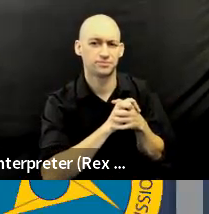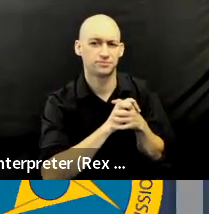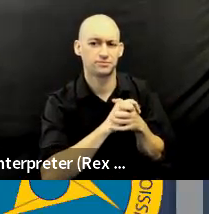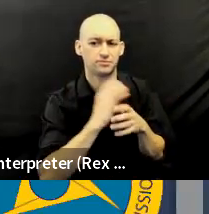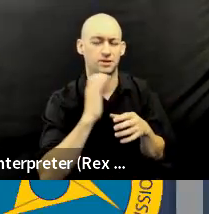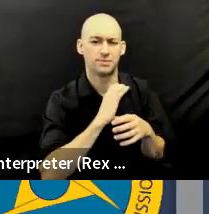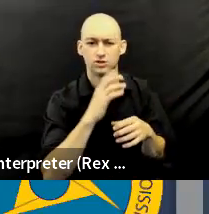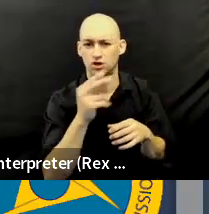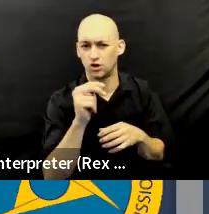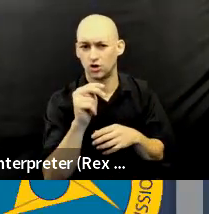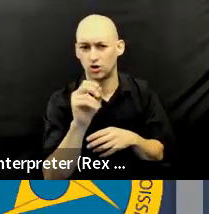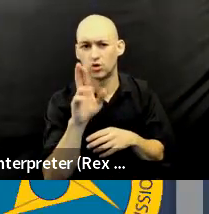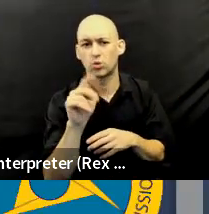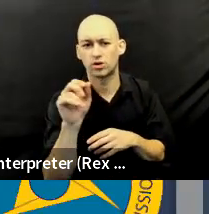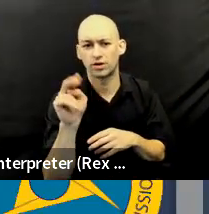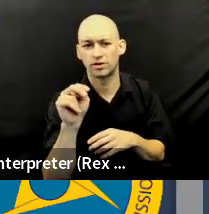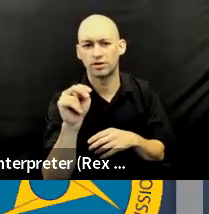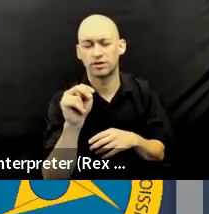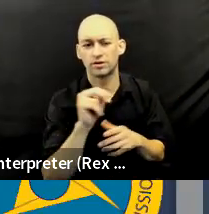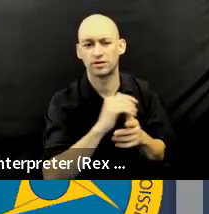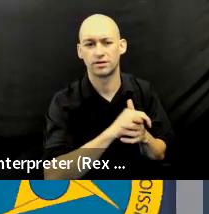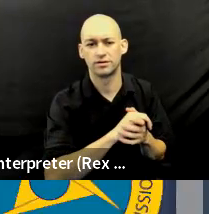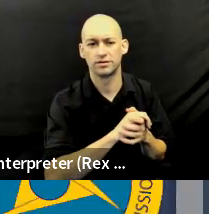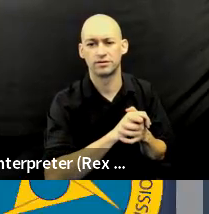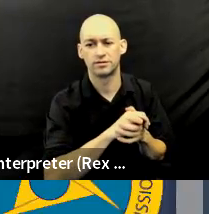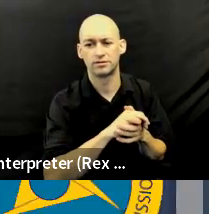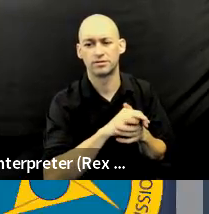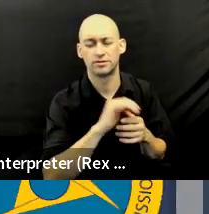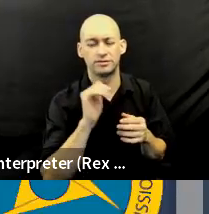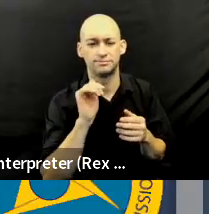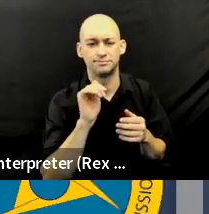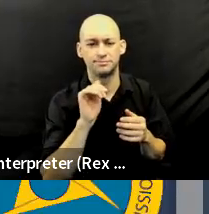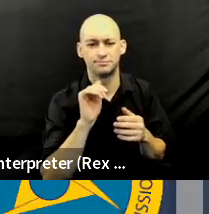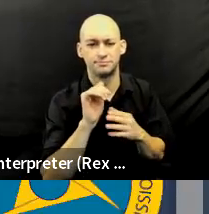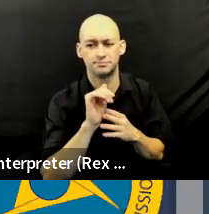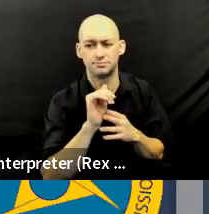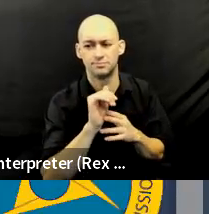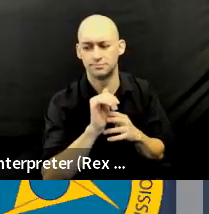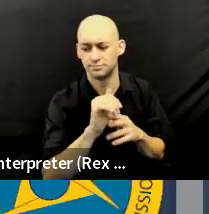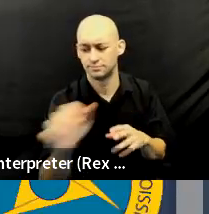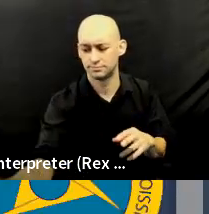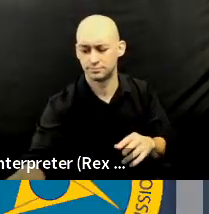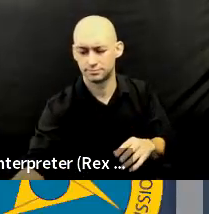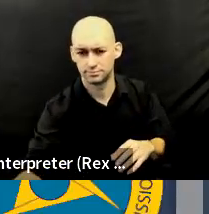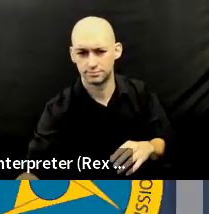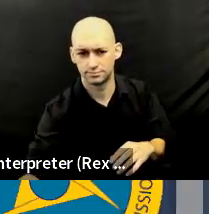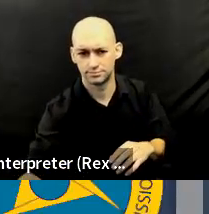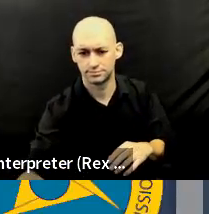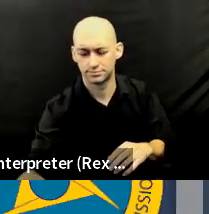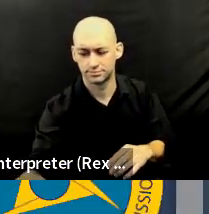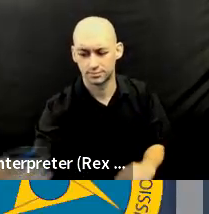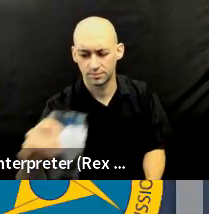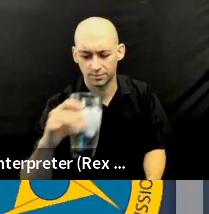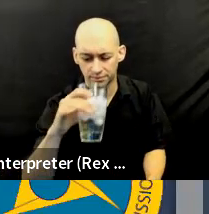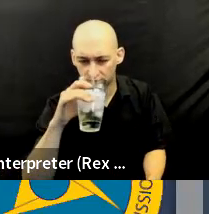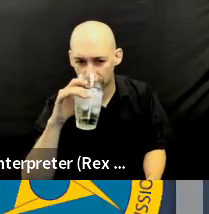Commissioner Norton? Secretary of Public Shopping, I just wanted to thank you for. Oh,